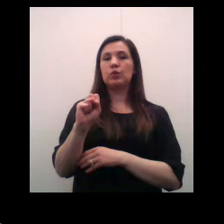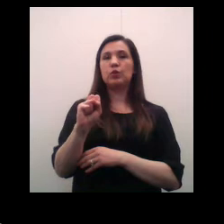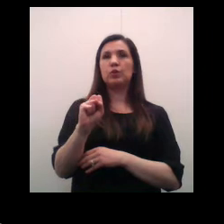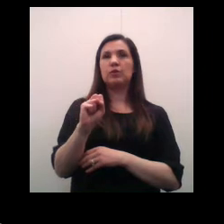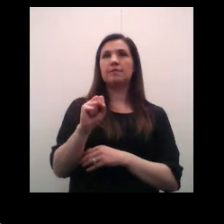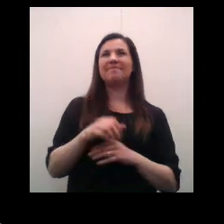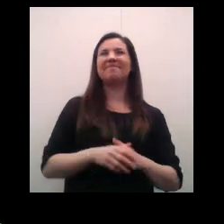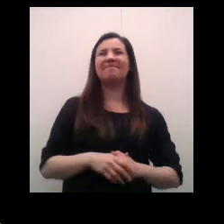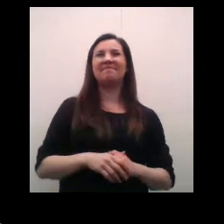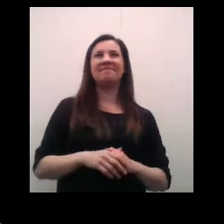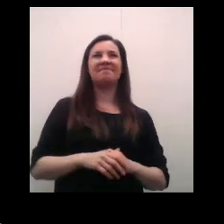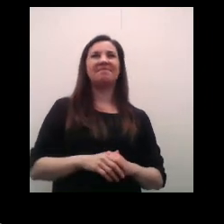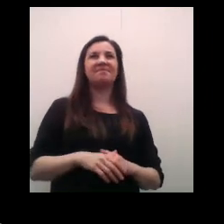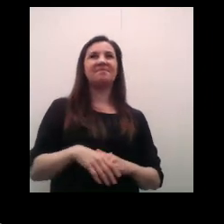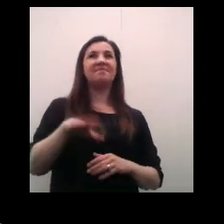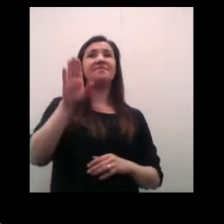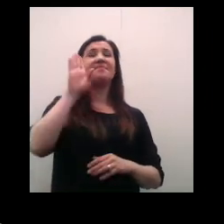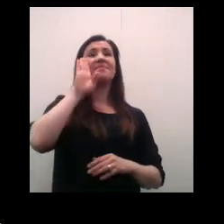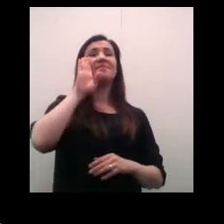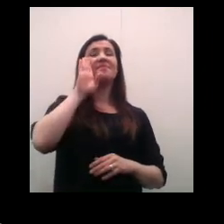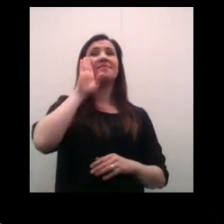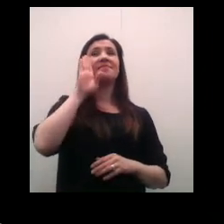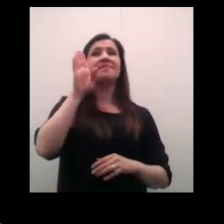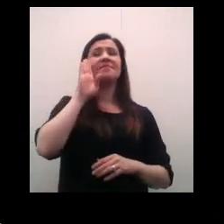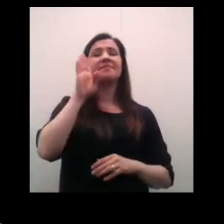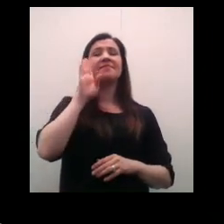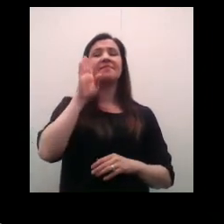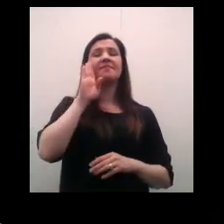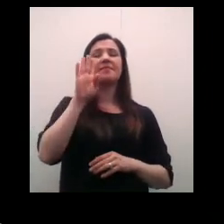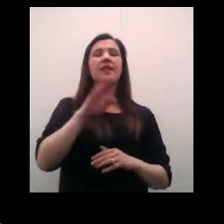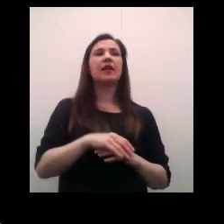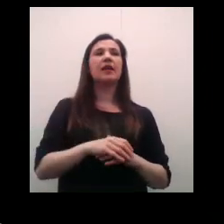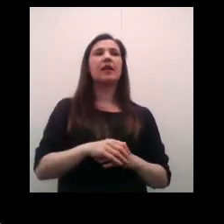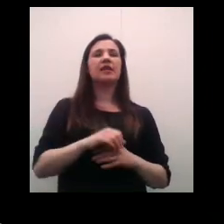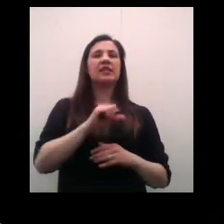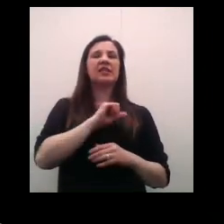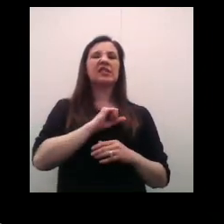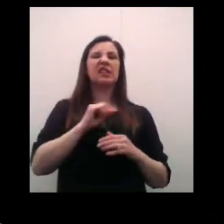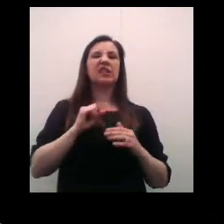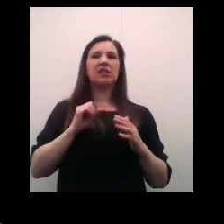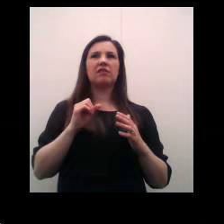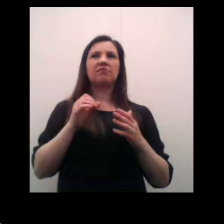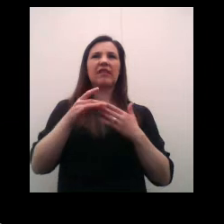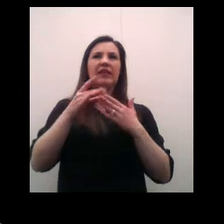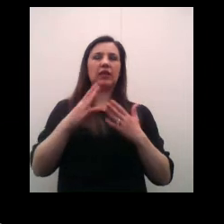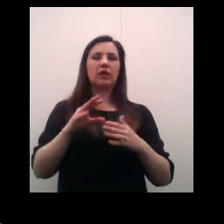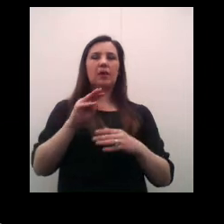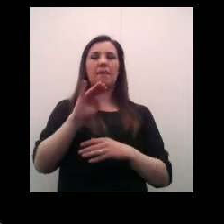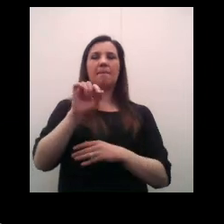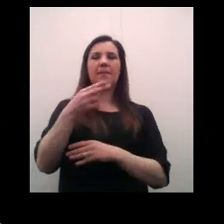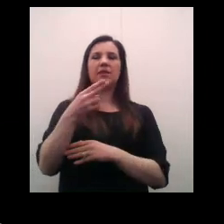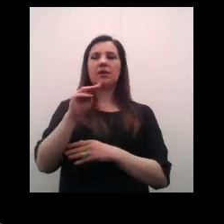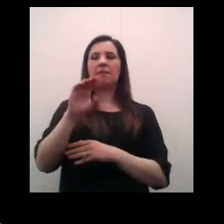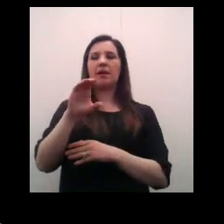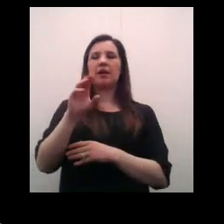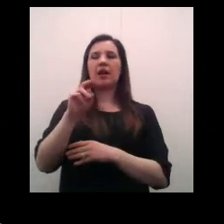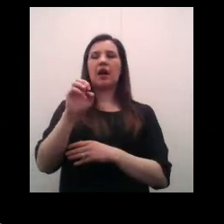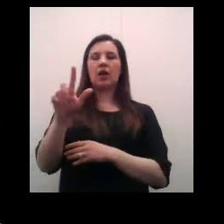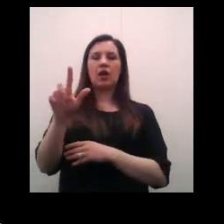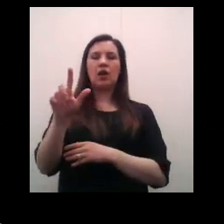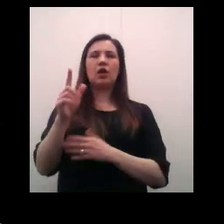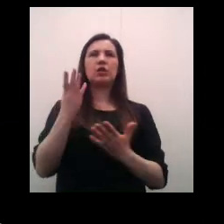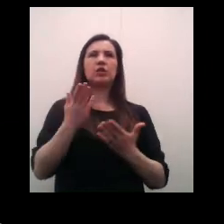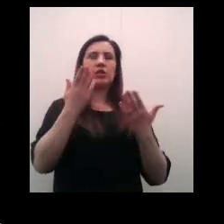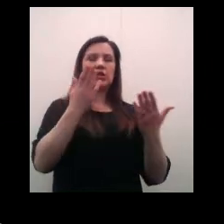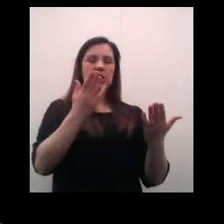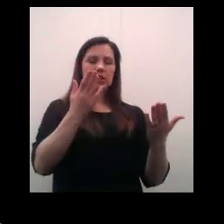Hi, County Executive. Senate Majority Leader Mitch McConnell, suggested Thursday that states that are